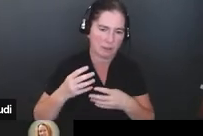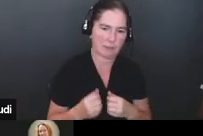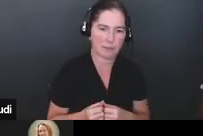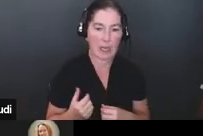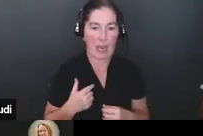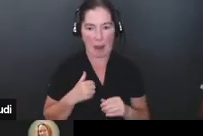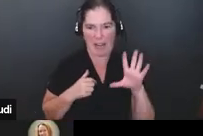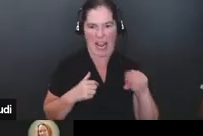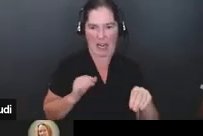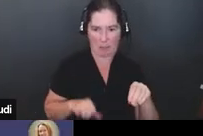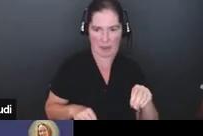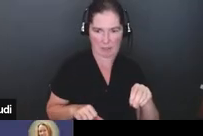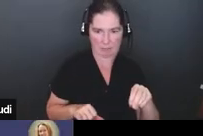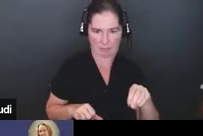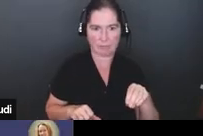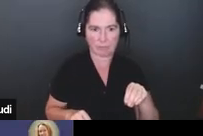hang up on this one.